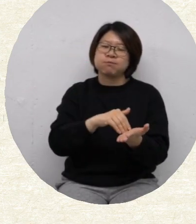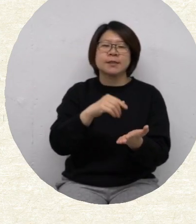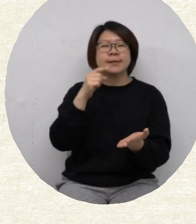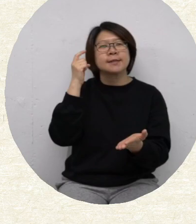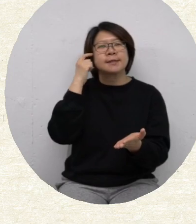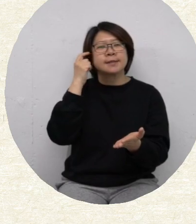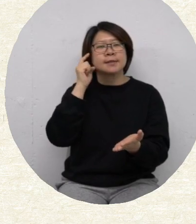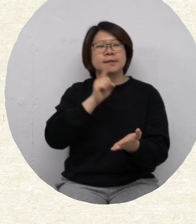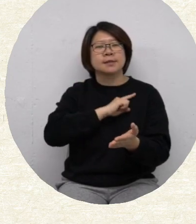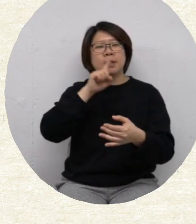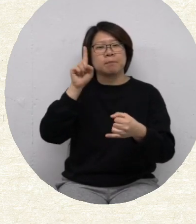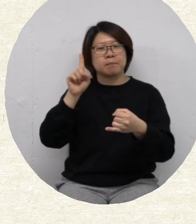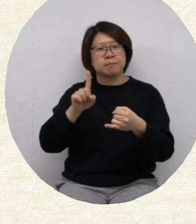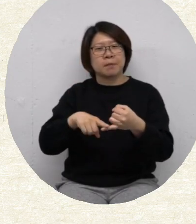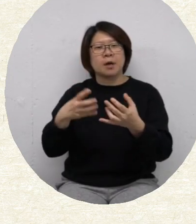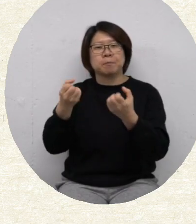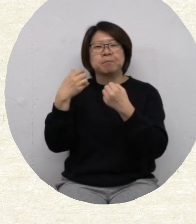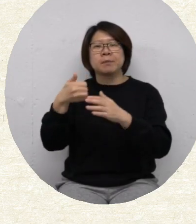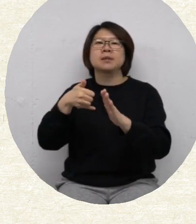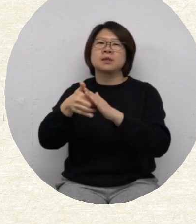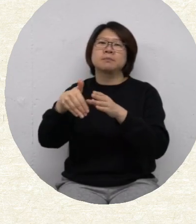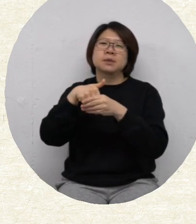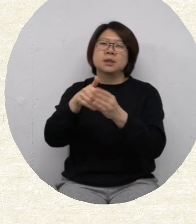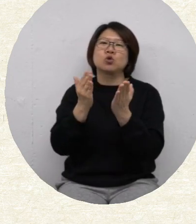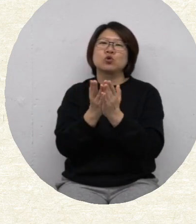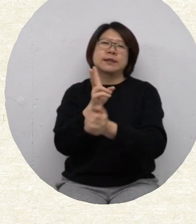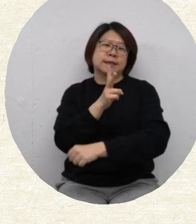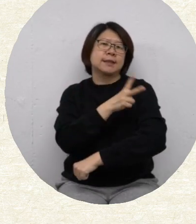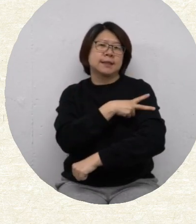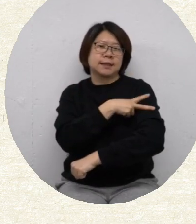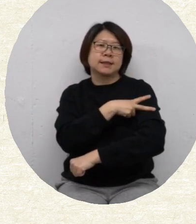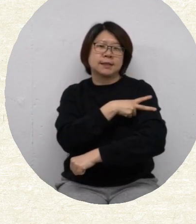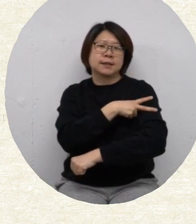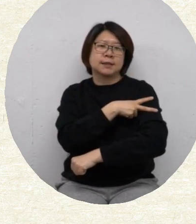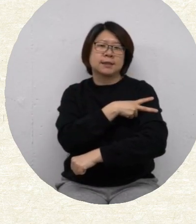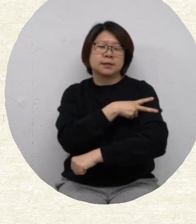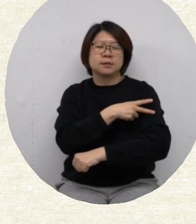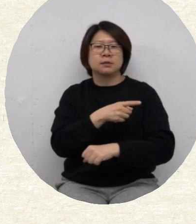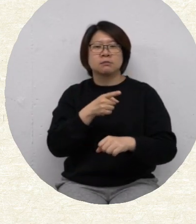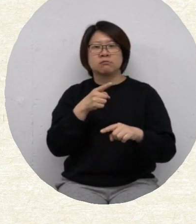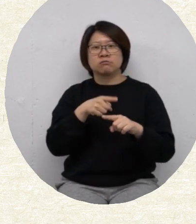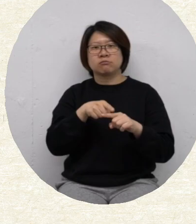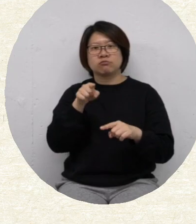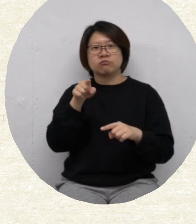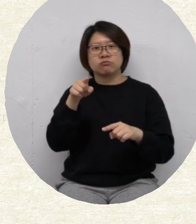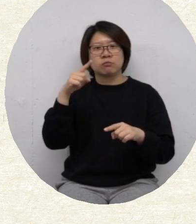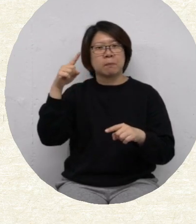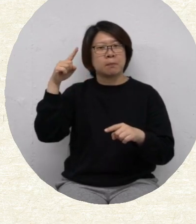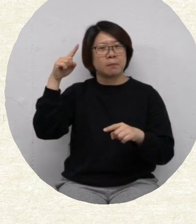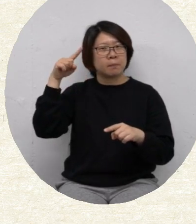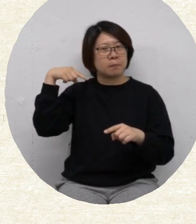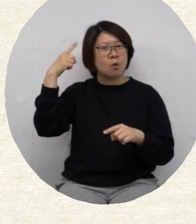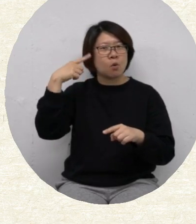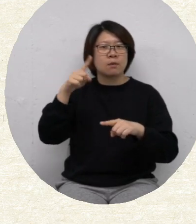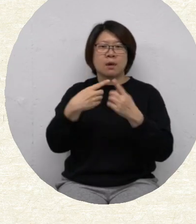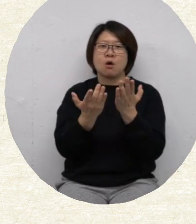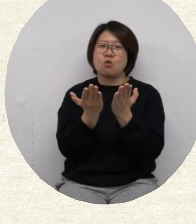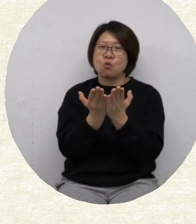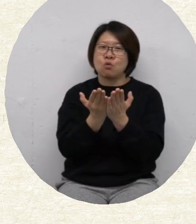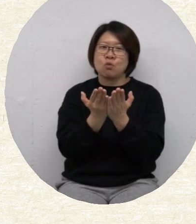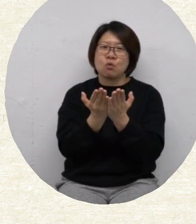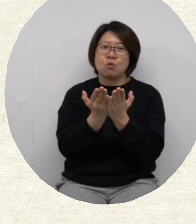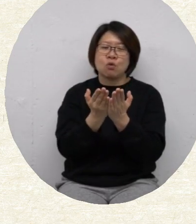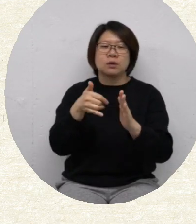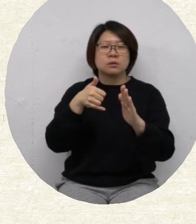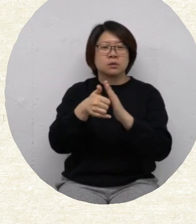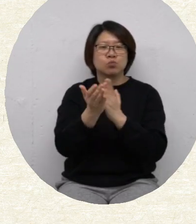now I realize I'm very process-oriented person. The way I kind of think conceptually, it really